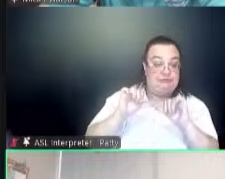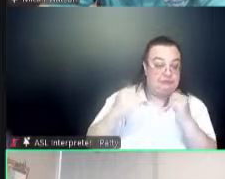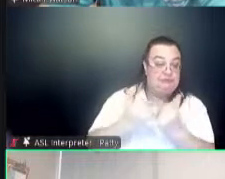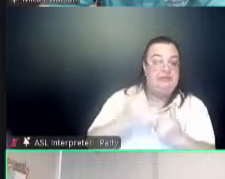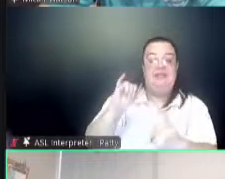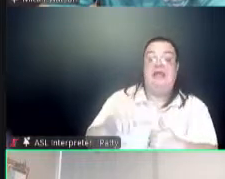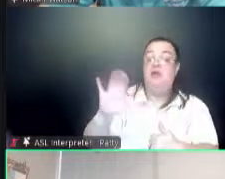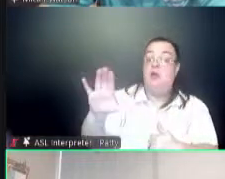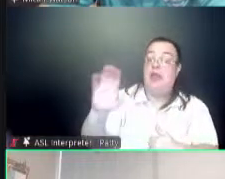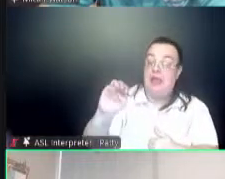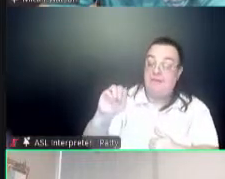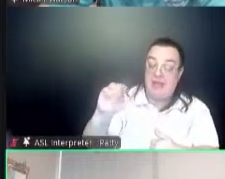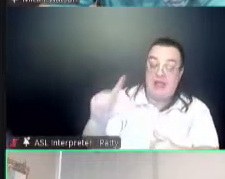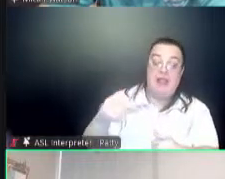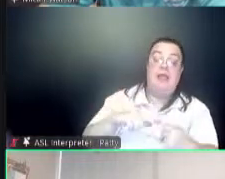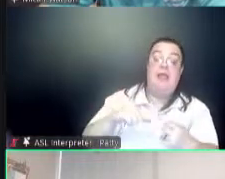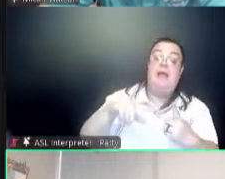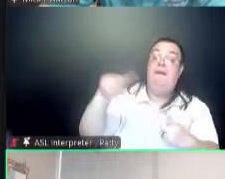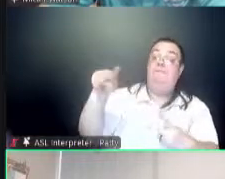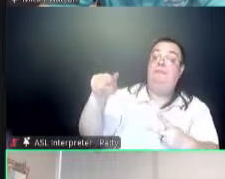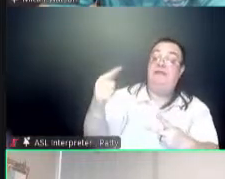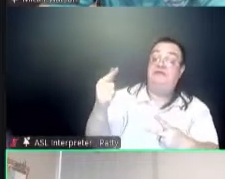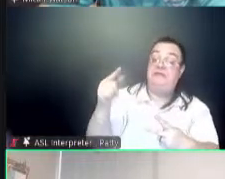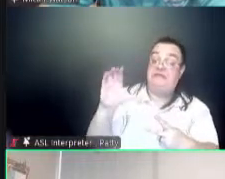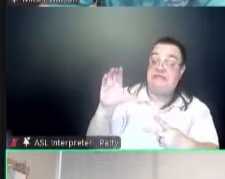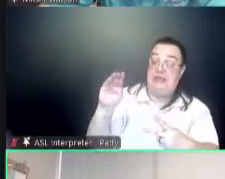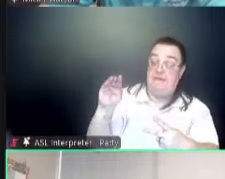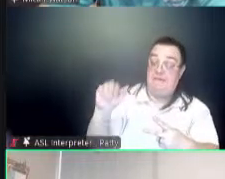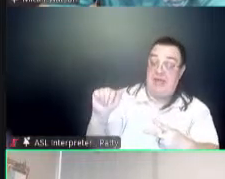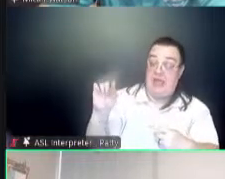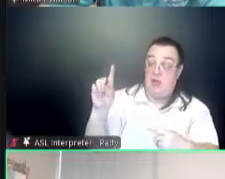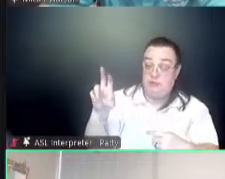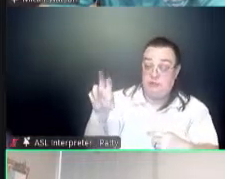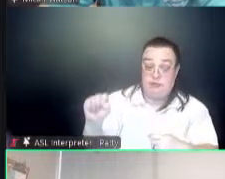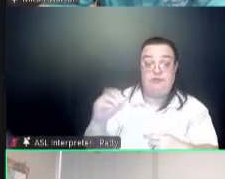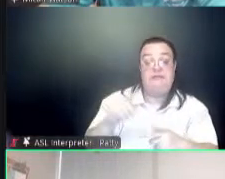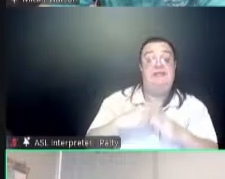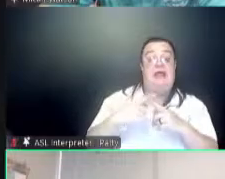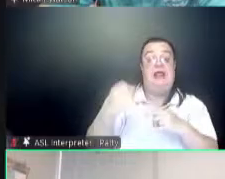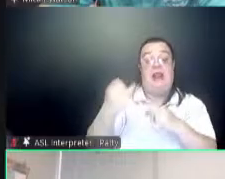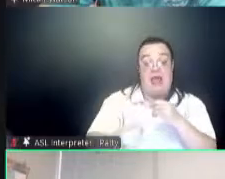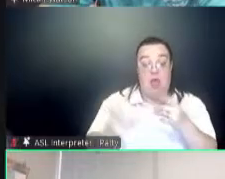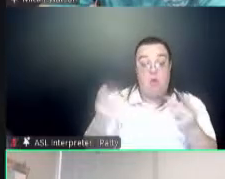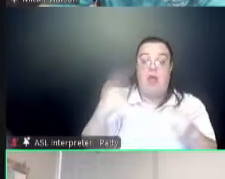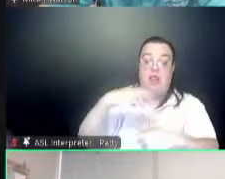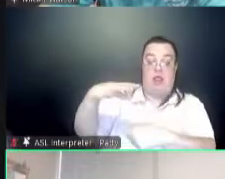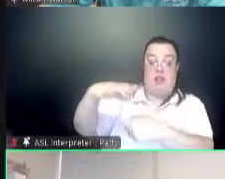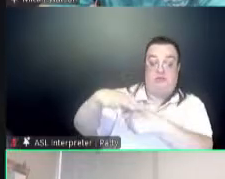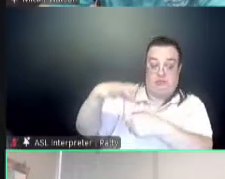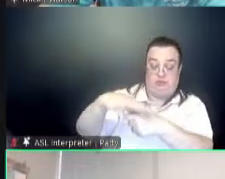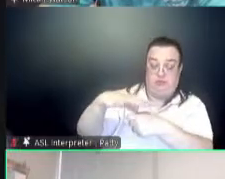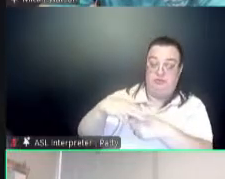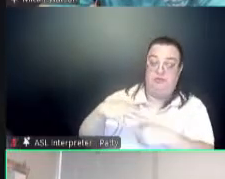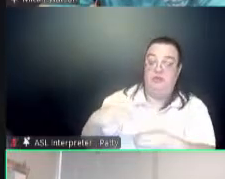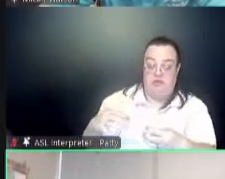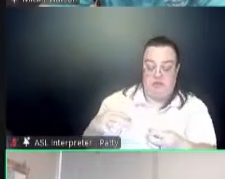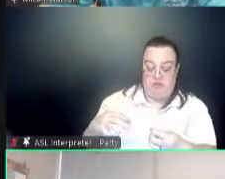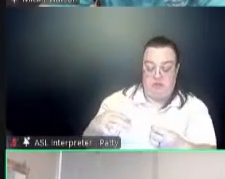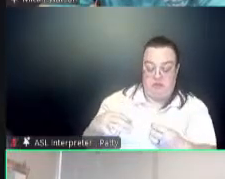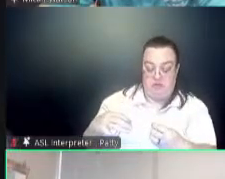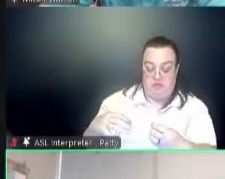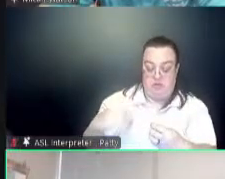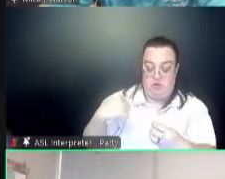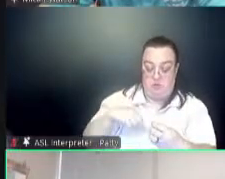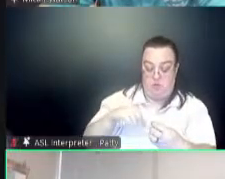MML and PGCMA dues. And last but not least are the elections. Now we bumped this up